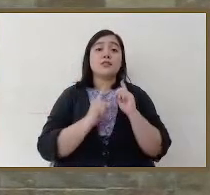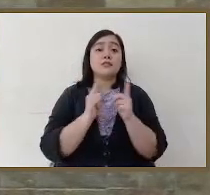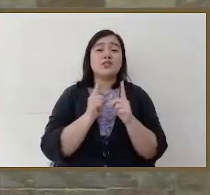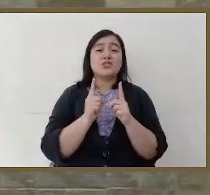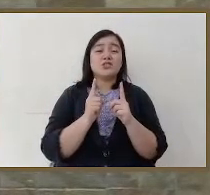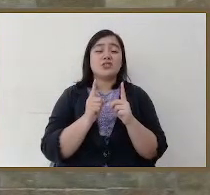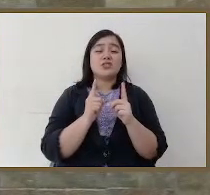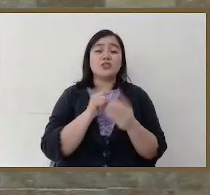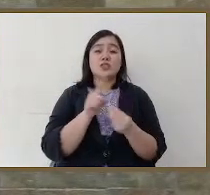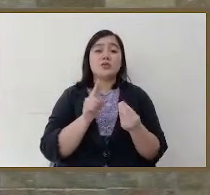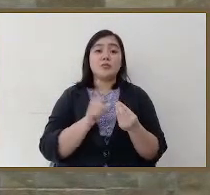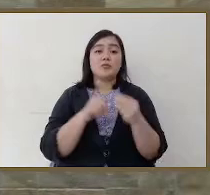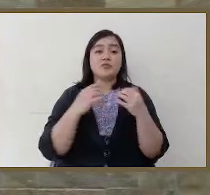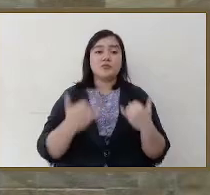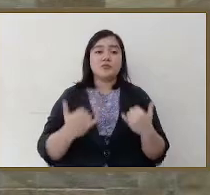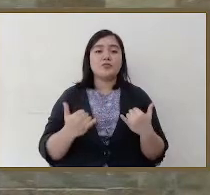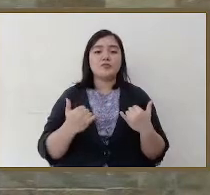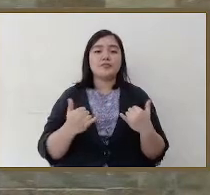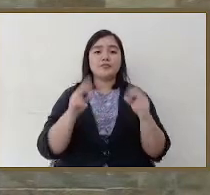Give your family